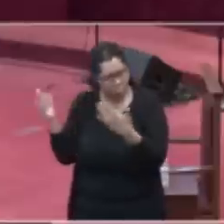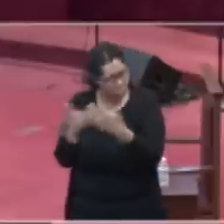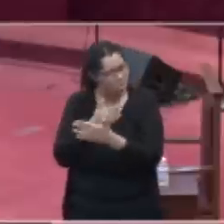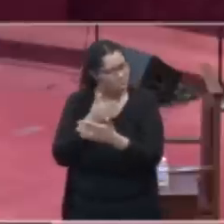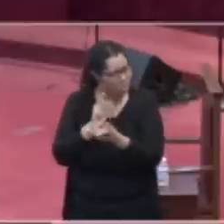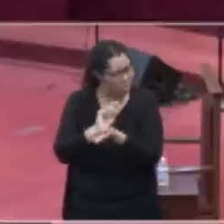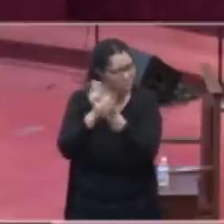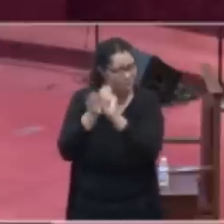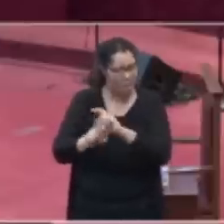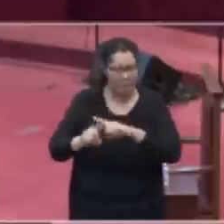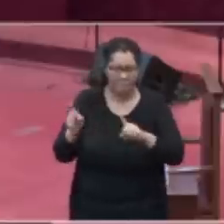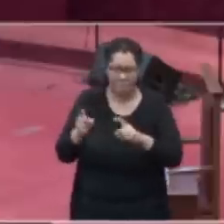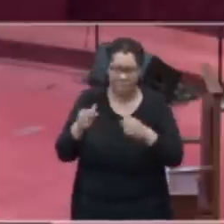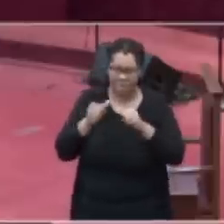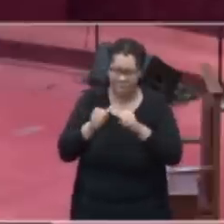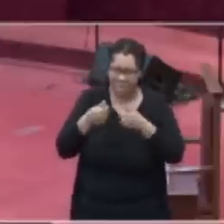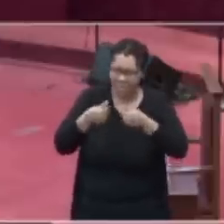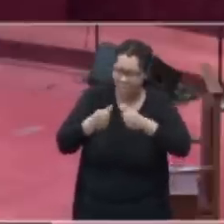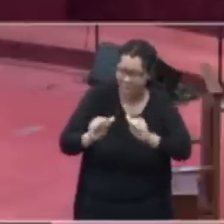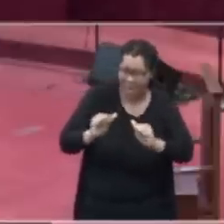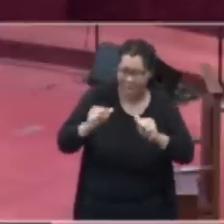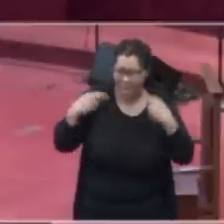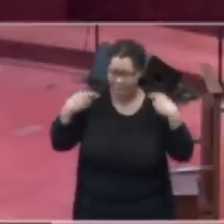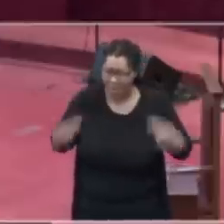but you still are fighting an old nature.